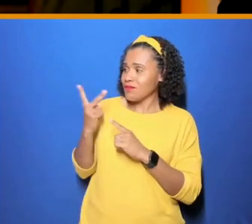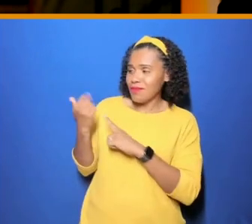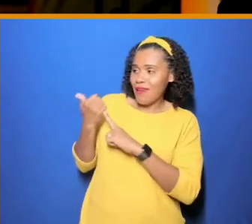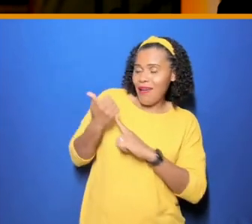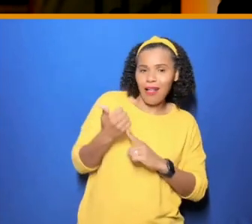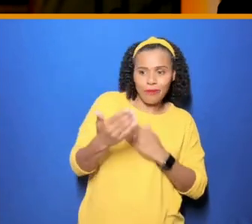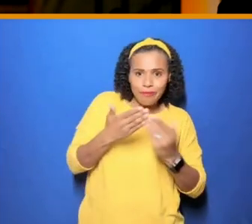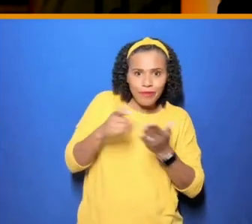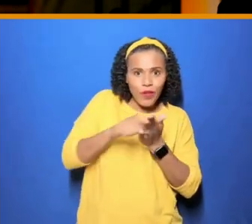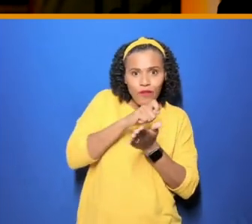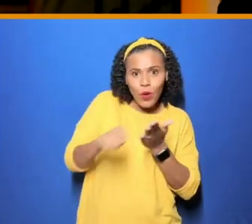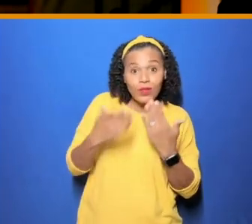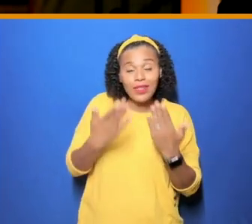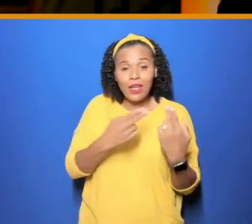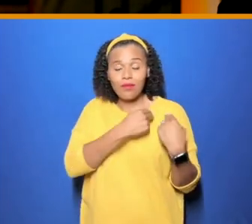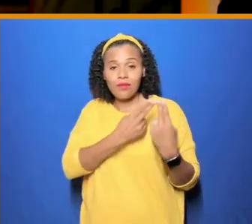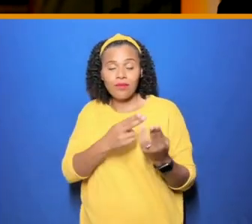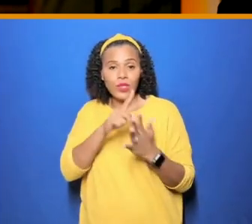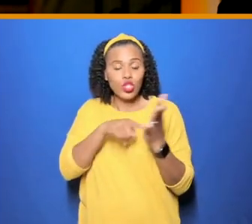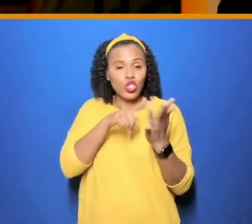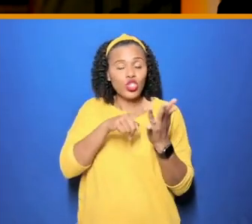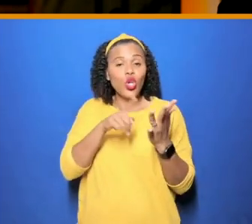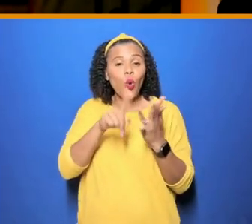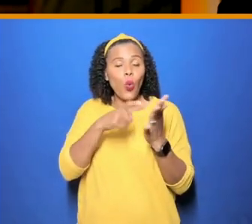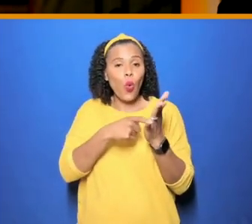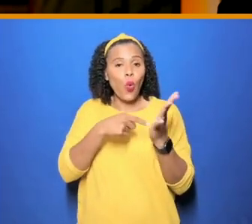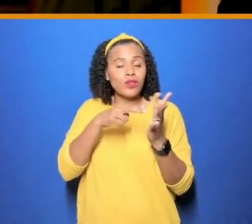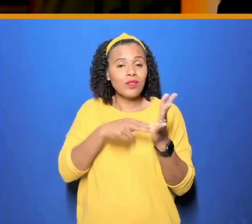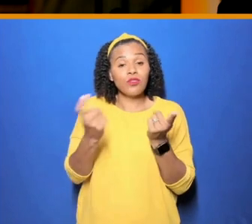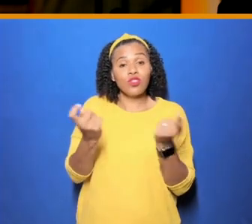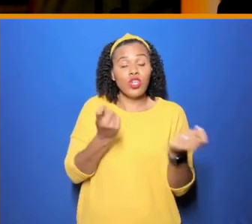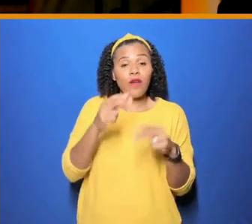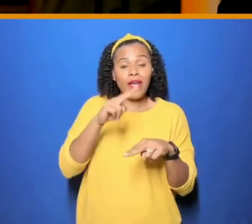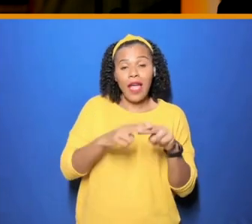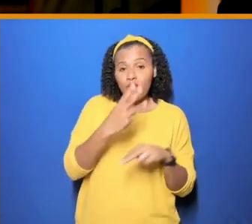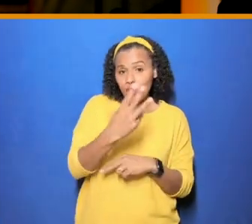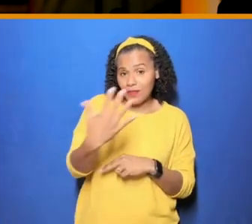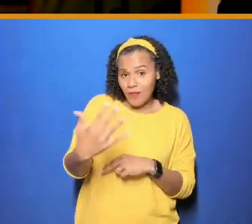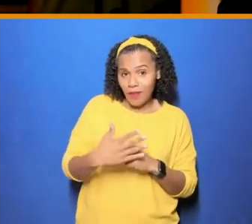I'm now passing over to Joe Orton, who will be chairing F35. Thank you.